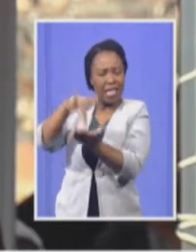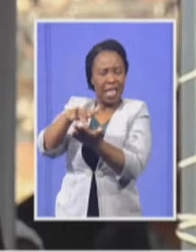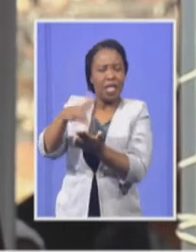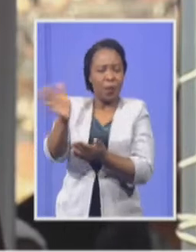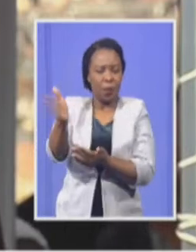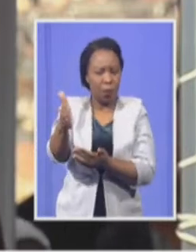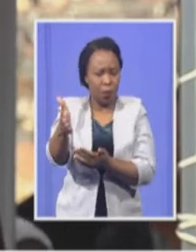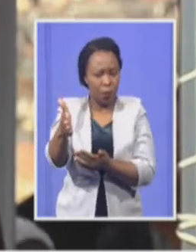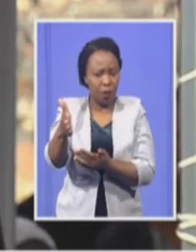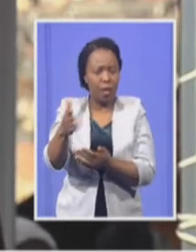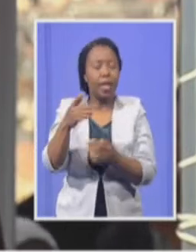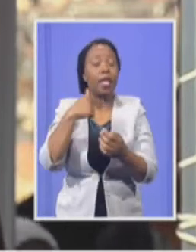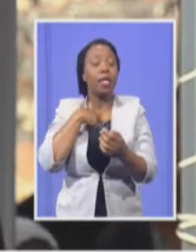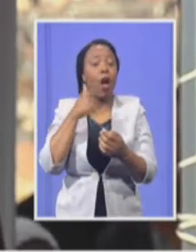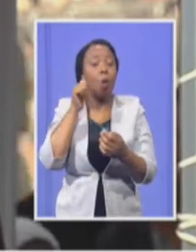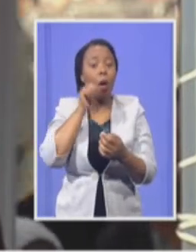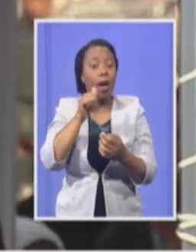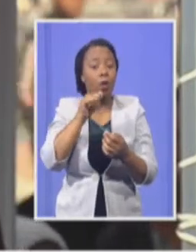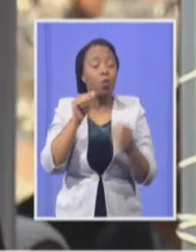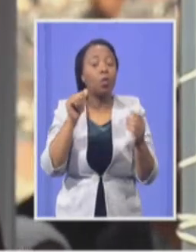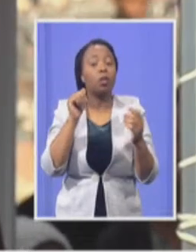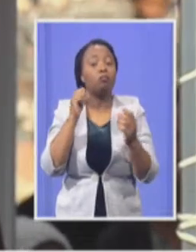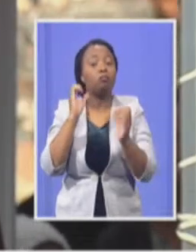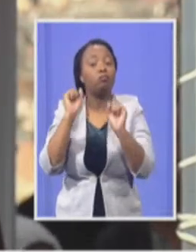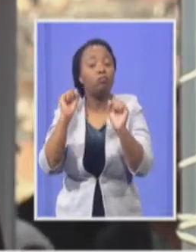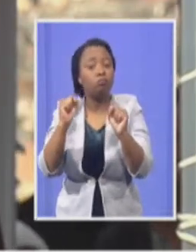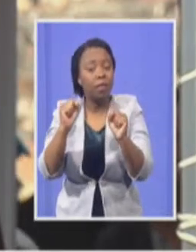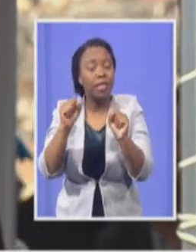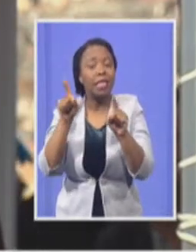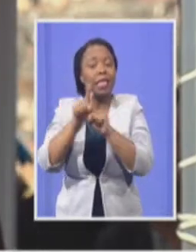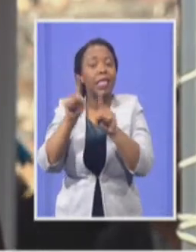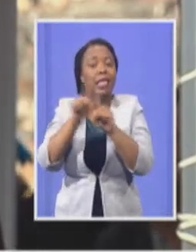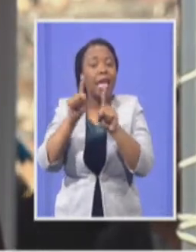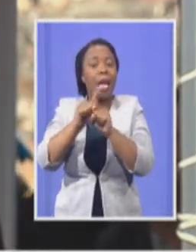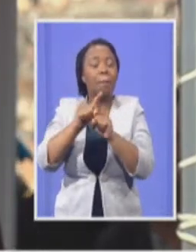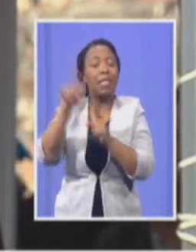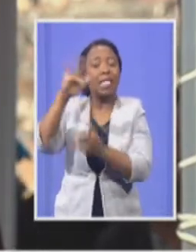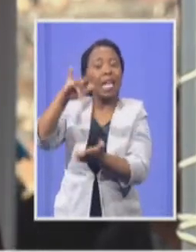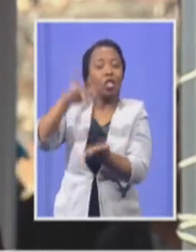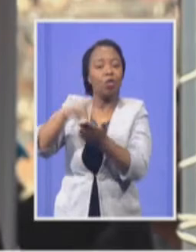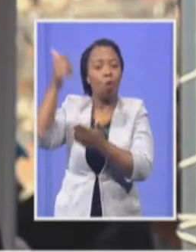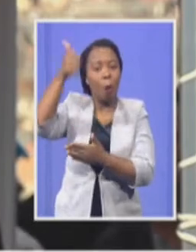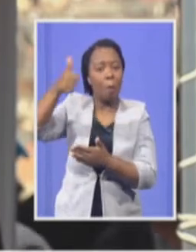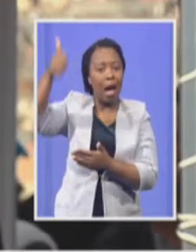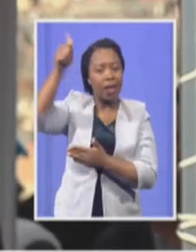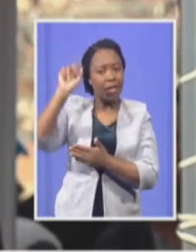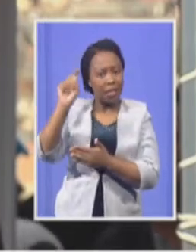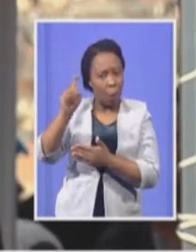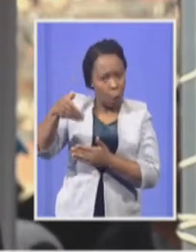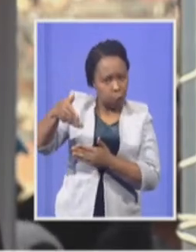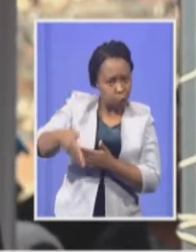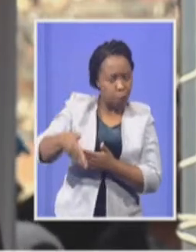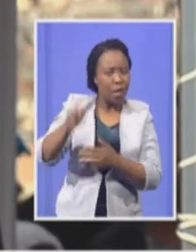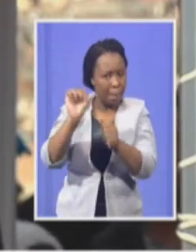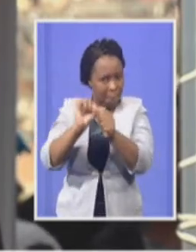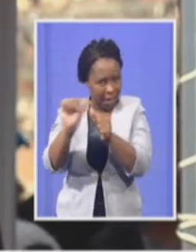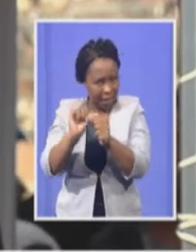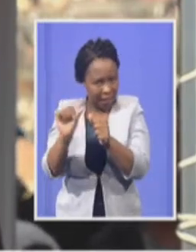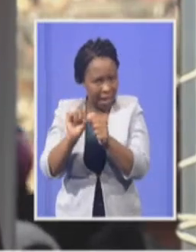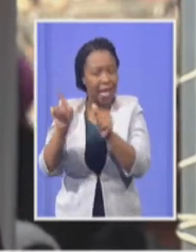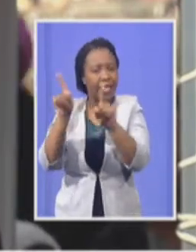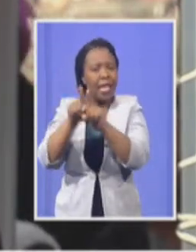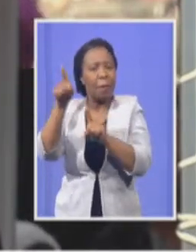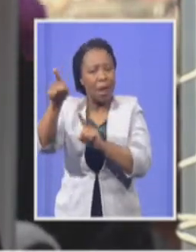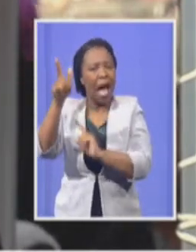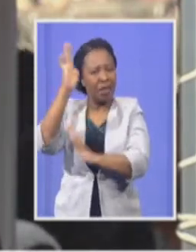manje basithetha kanje naye ustation commander ukhona bengoba ngcono kakhulu naye akasicelela ba